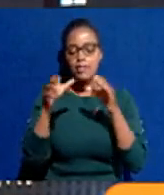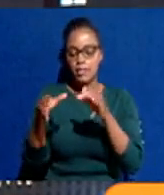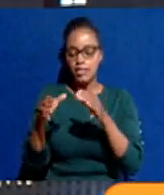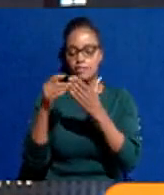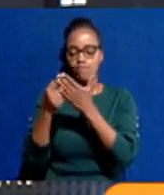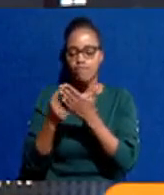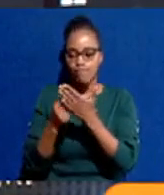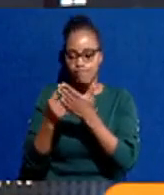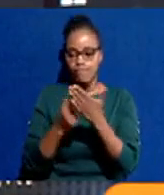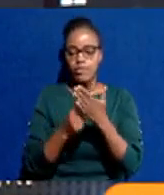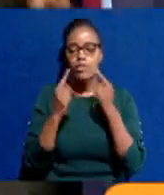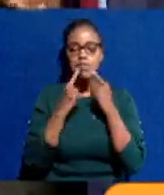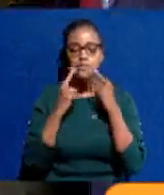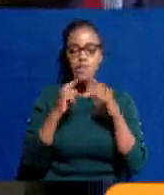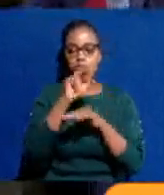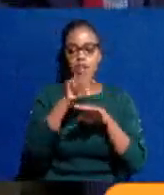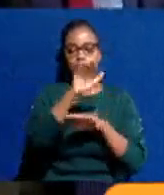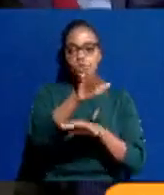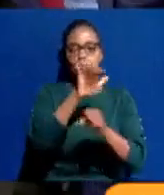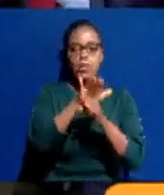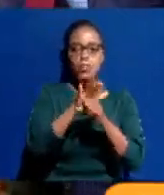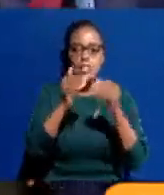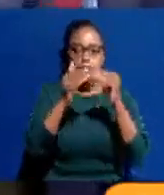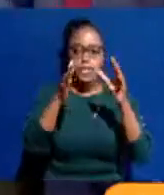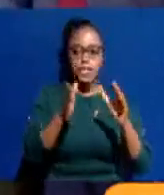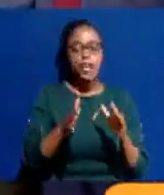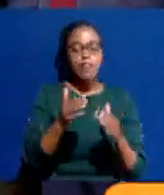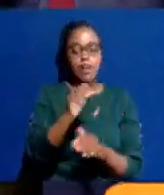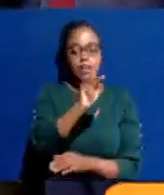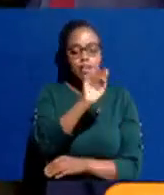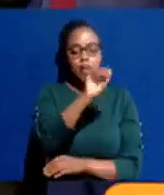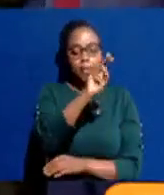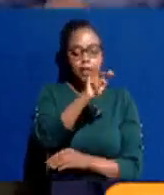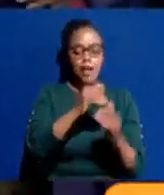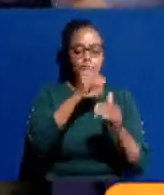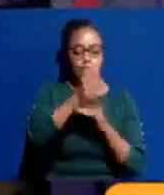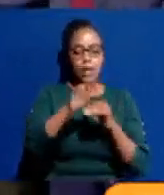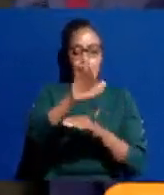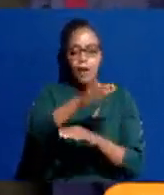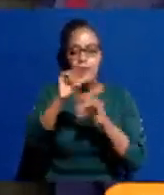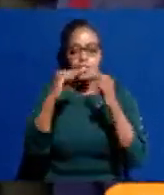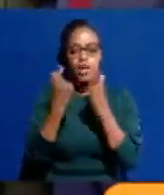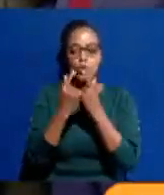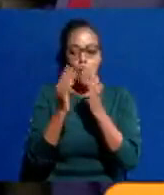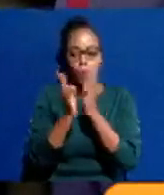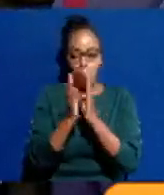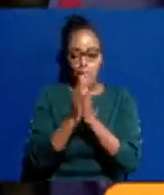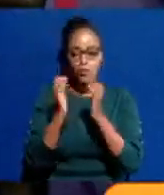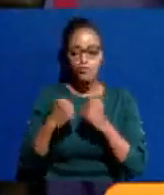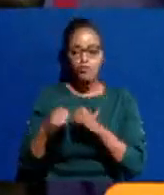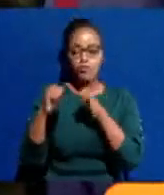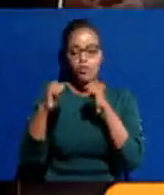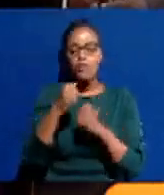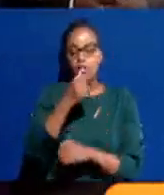The names were unveiled by National Assembly Majority Leader Kimani Ichung'wah following a parliamentary group meeting chaired by President William